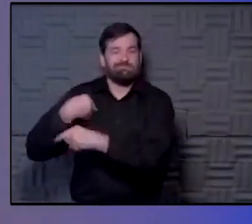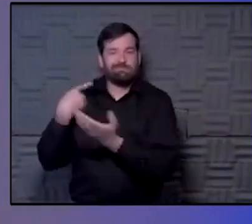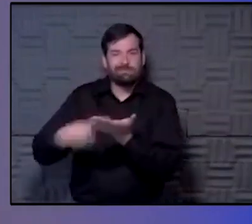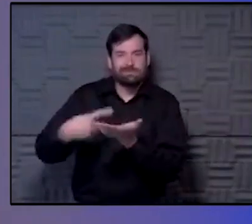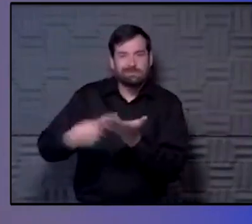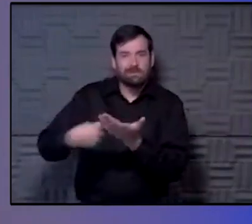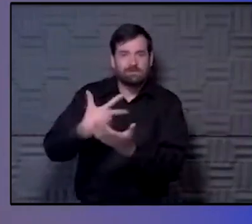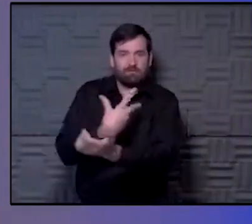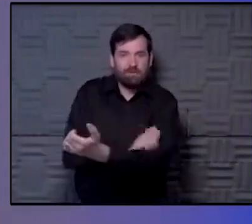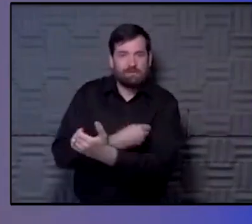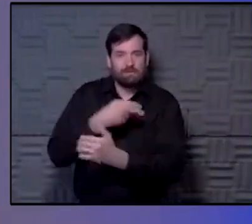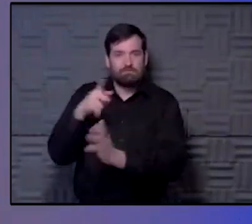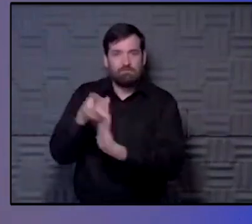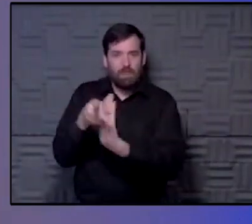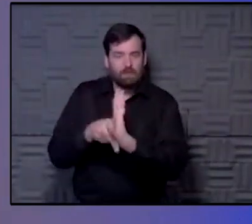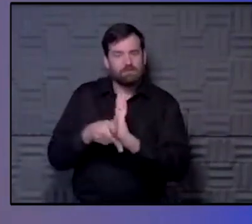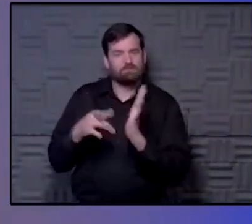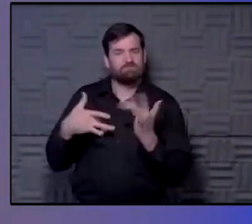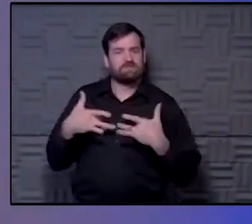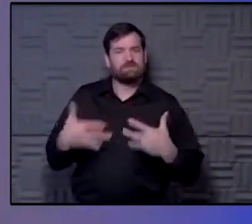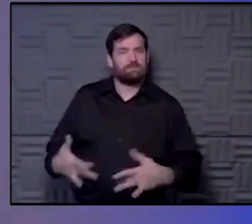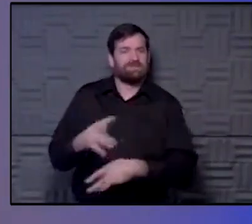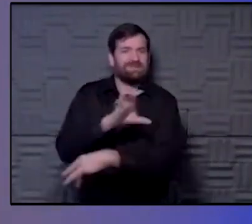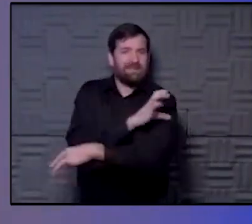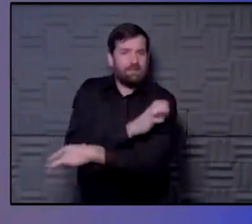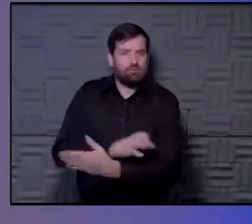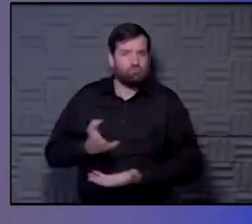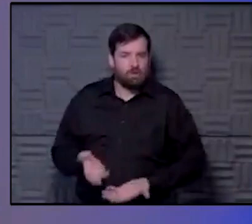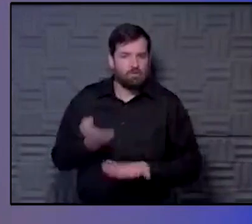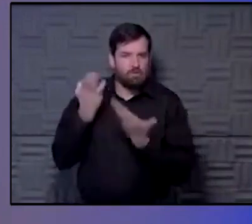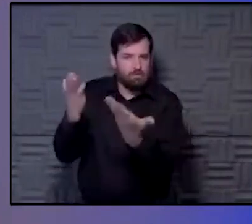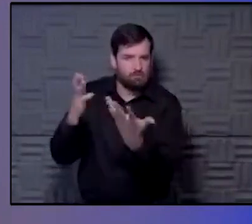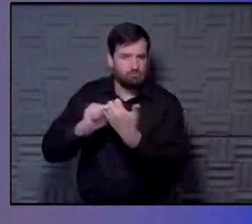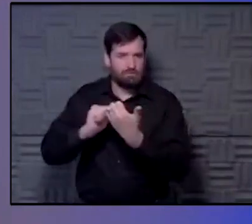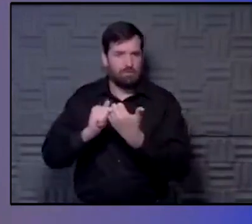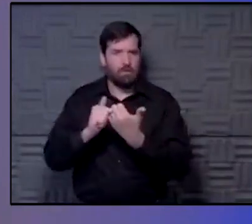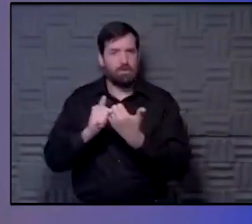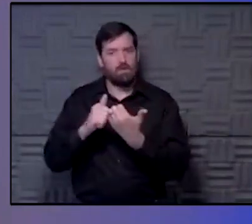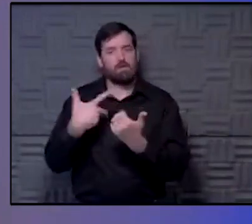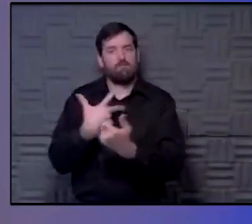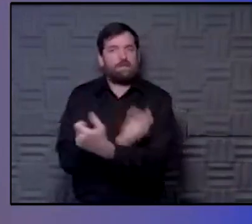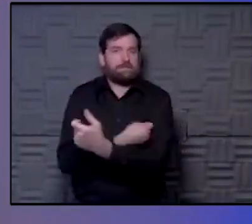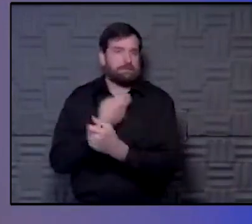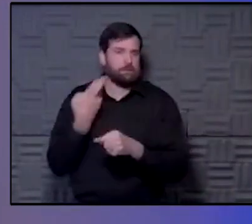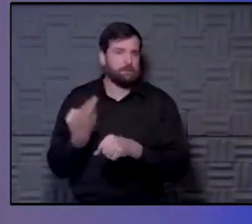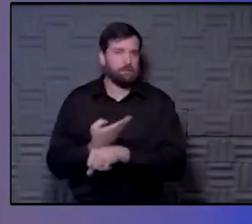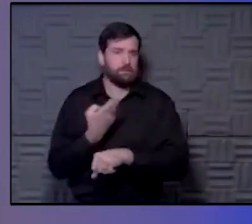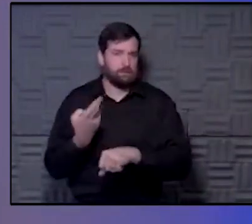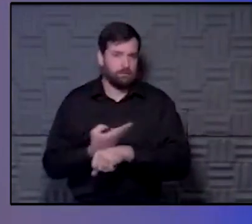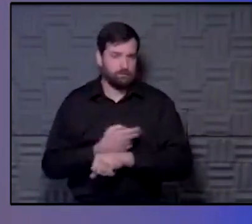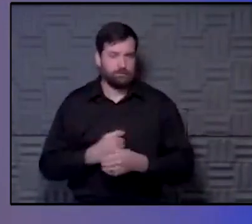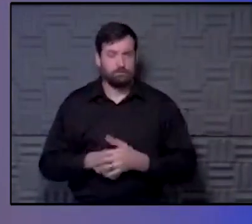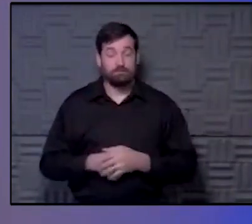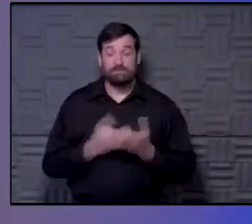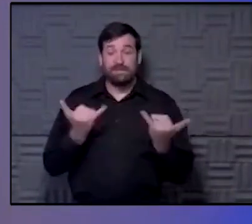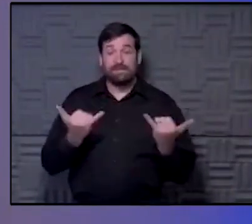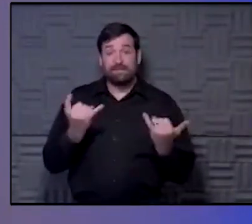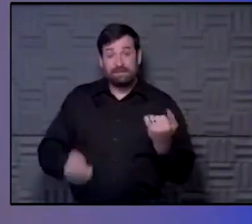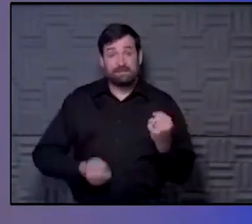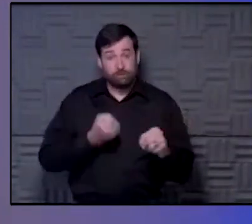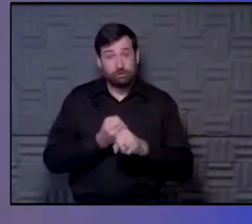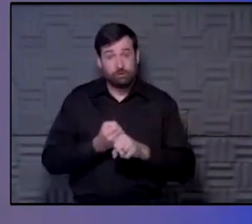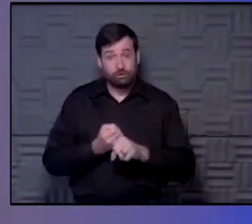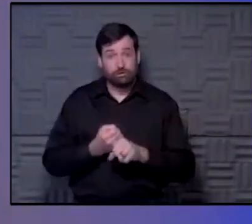policy. We usually make the clinical recommendations about how vaccines are used. And so this year we've